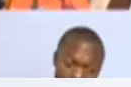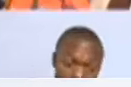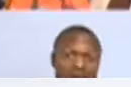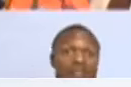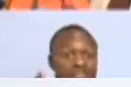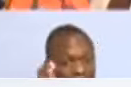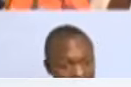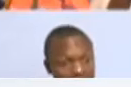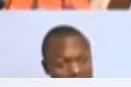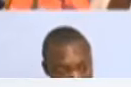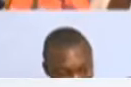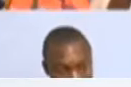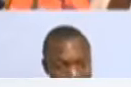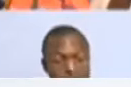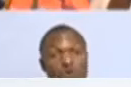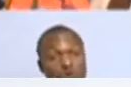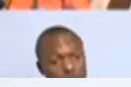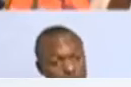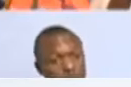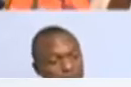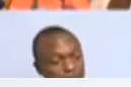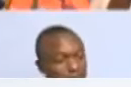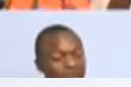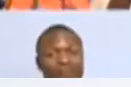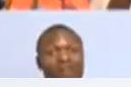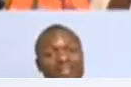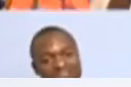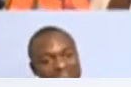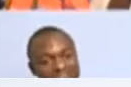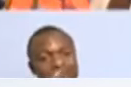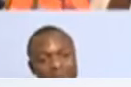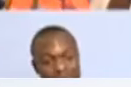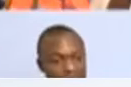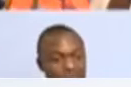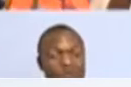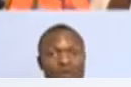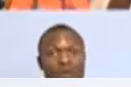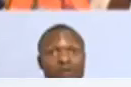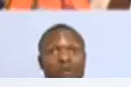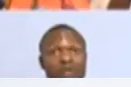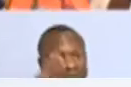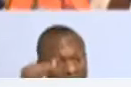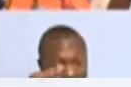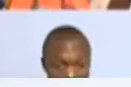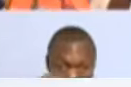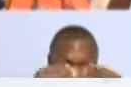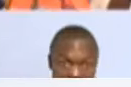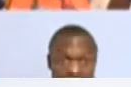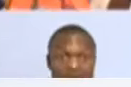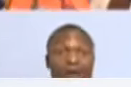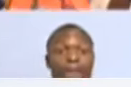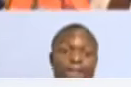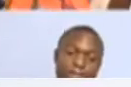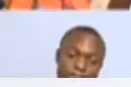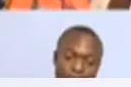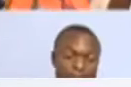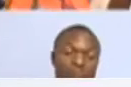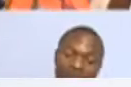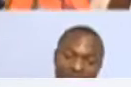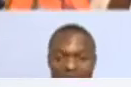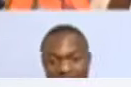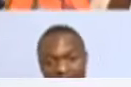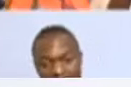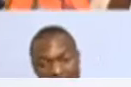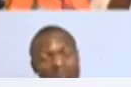to change habits, including farming habits, which are important. That's why we are providing implements, we are providing other things, so